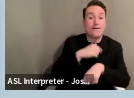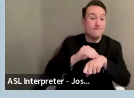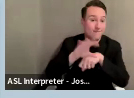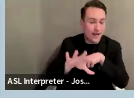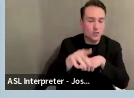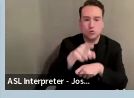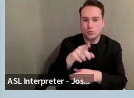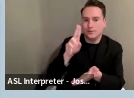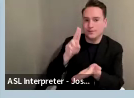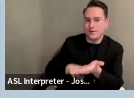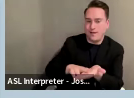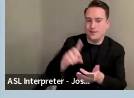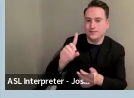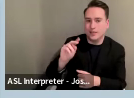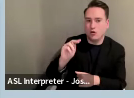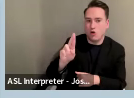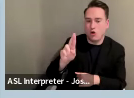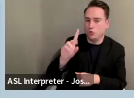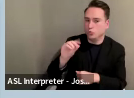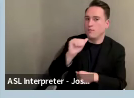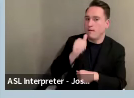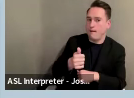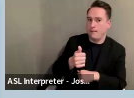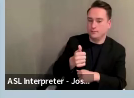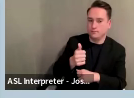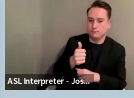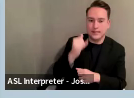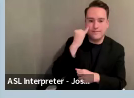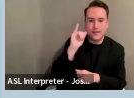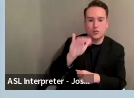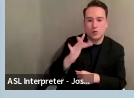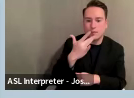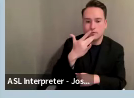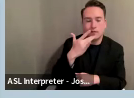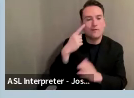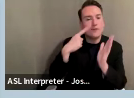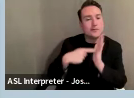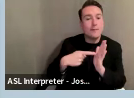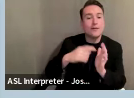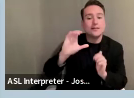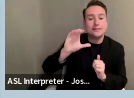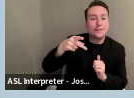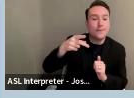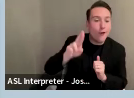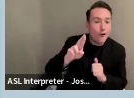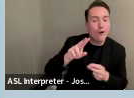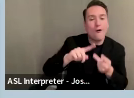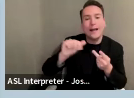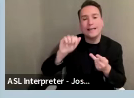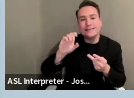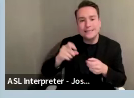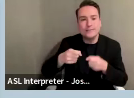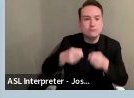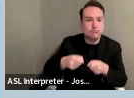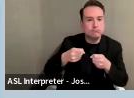you sign off on a DNR if that was your preference. And typically this is signed and completed with your document. So once again,